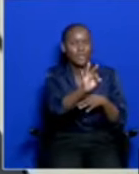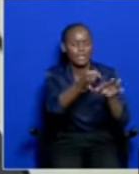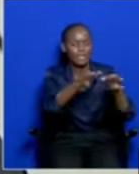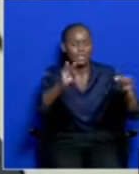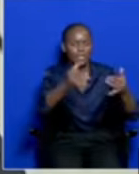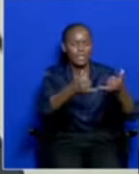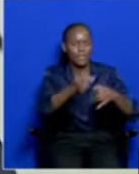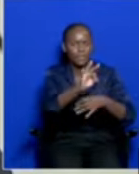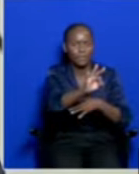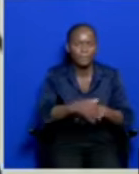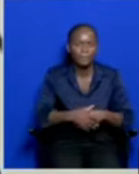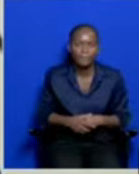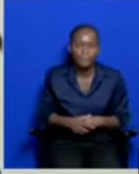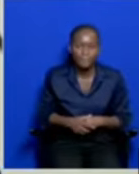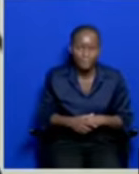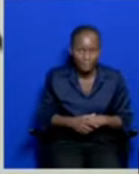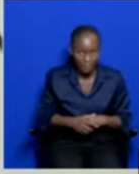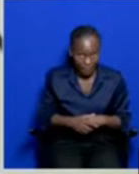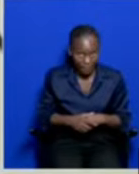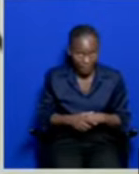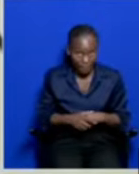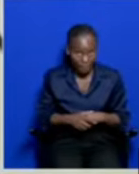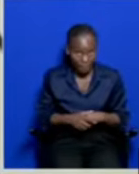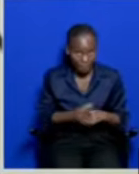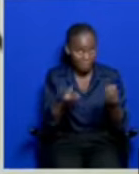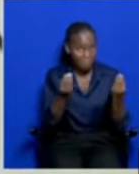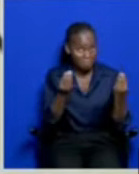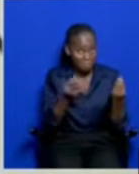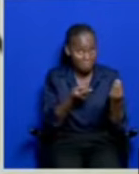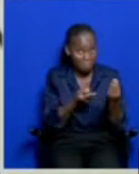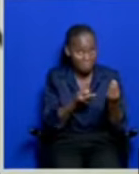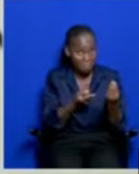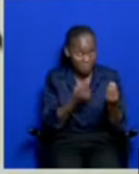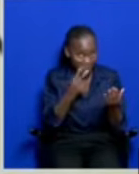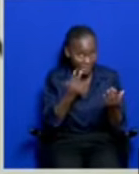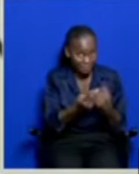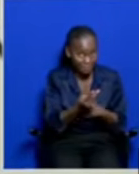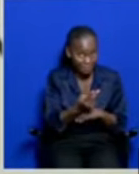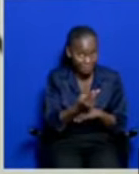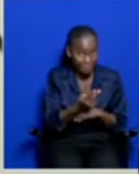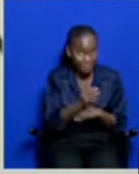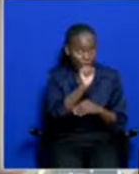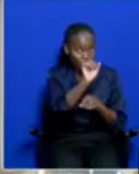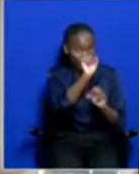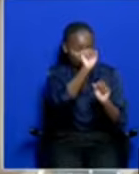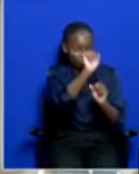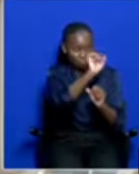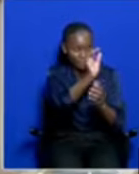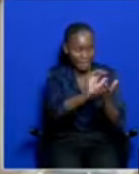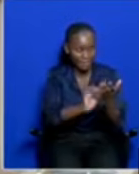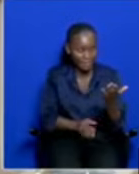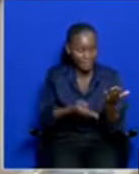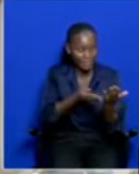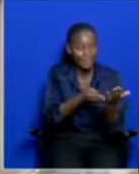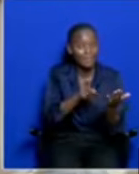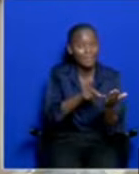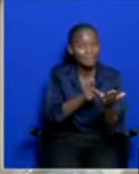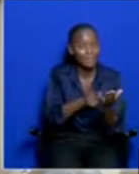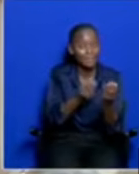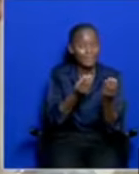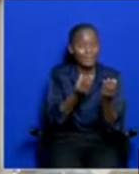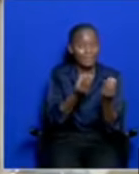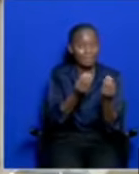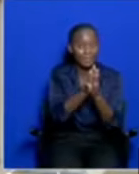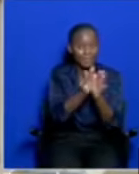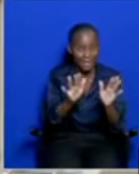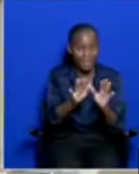Are you with me? Your statement, page 10. Yes. Paragraph 39. Yes. You had read the first sentence